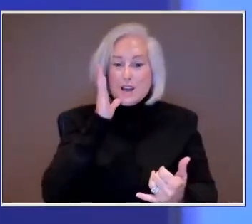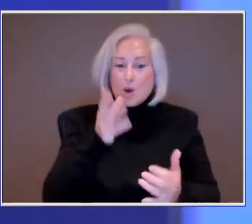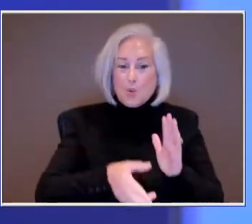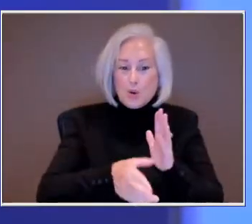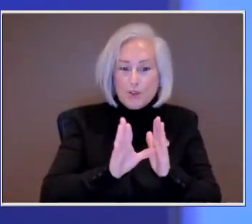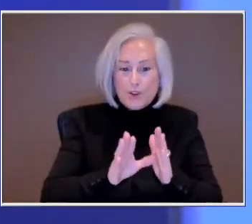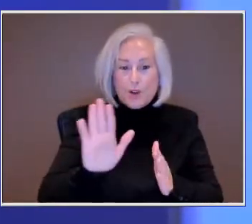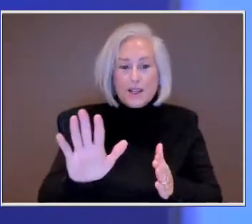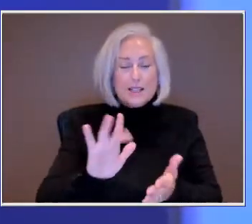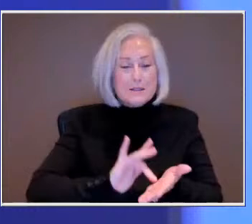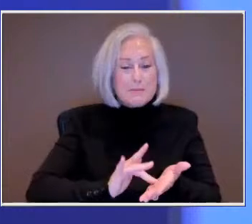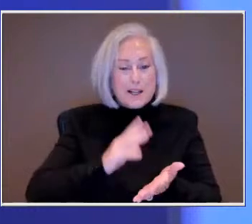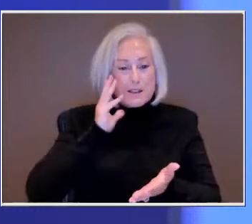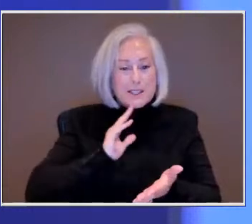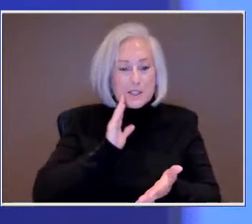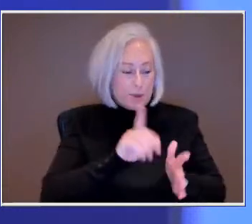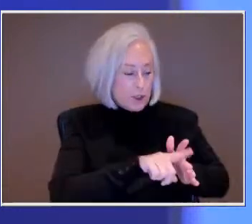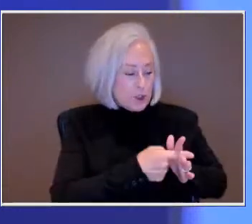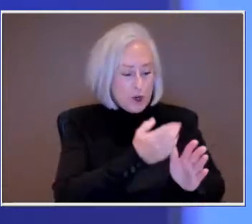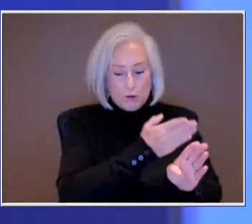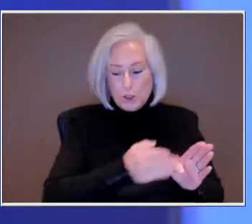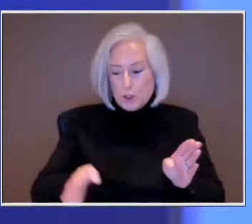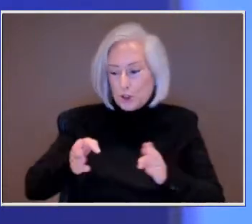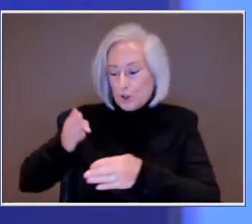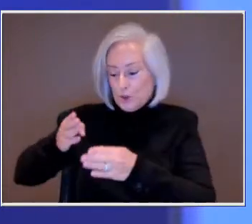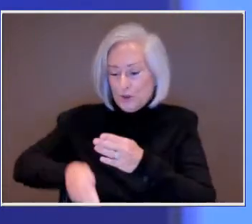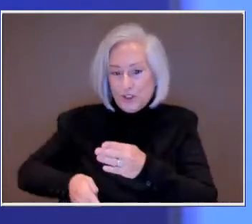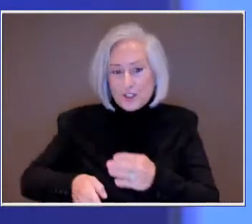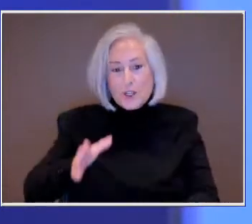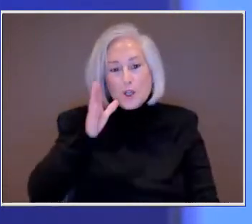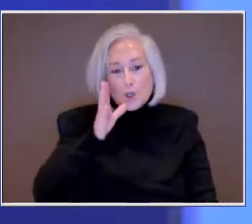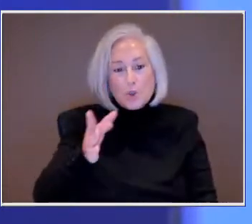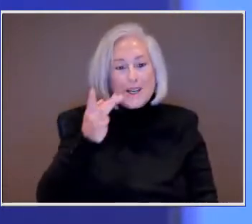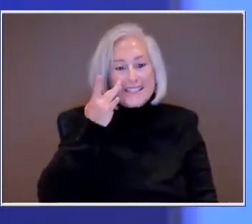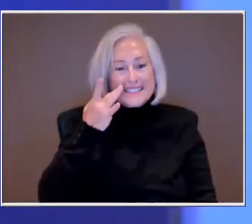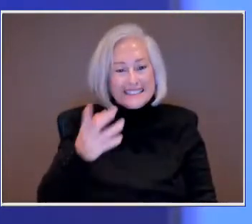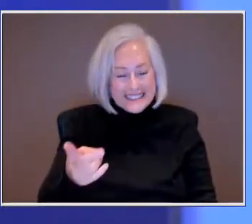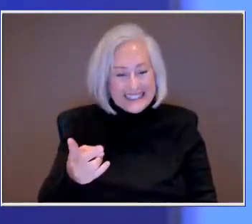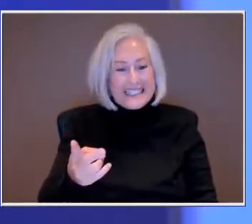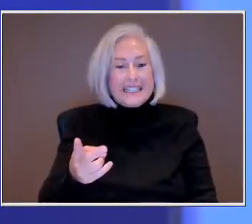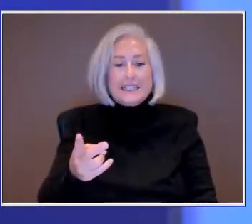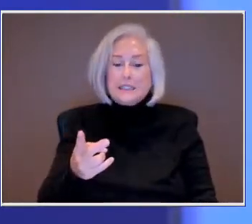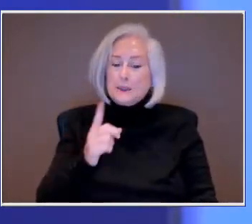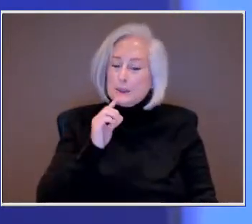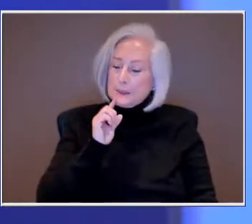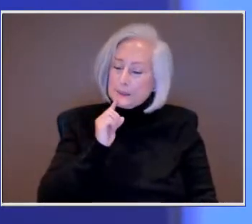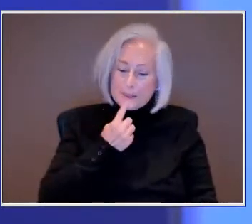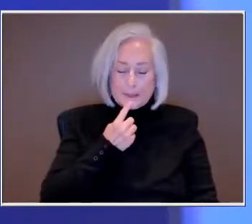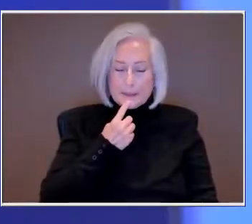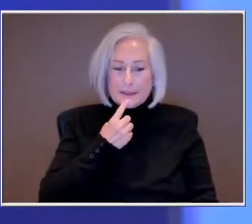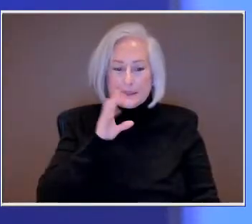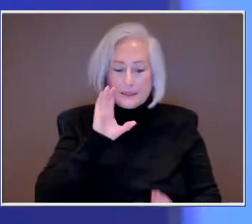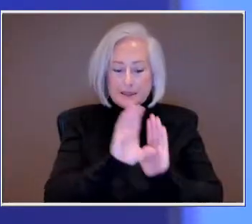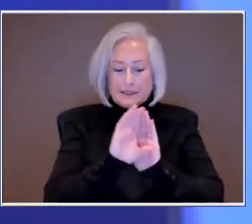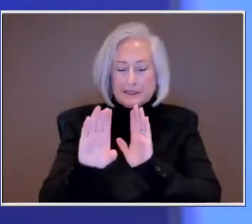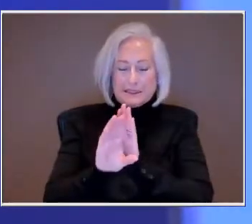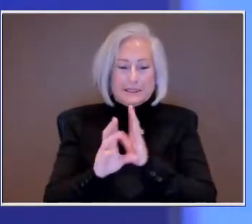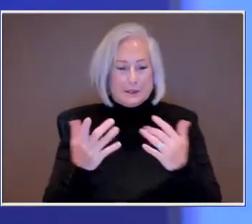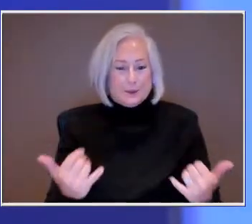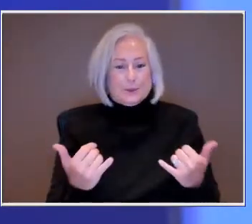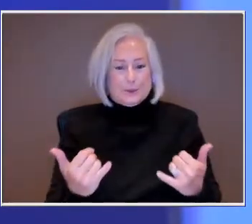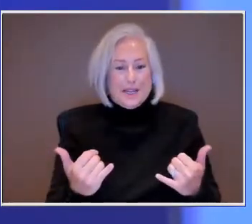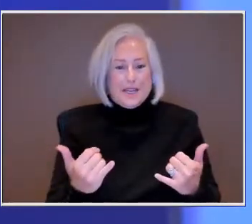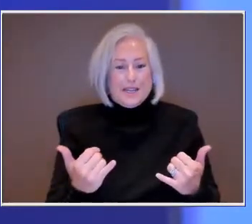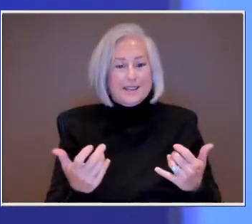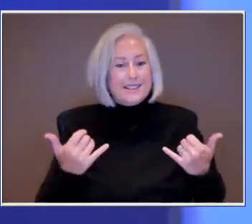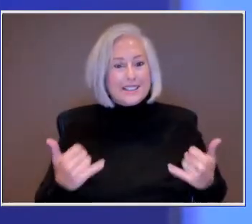journey from start to finish. So you will see graphic medical video on the show today. And with that, let's take a look at this incredible